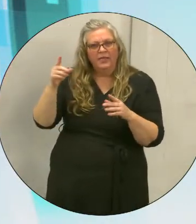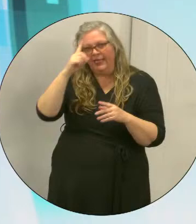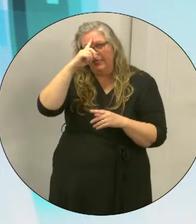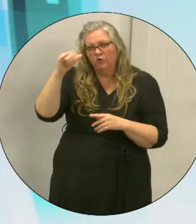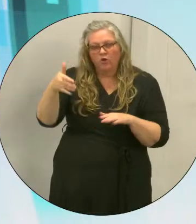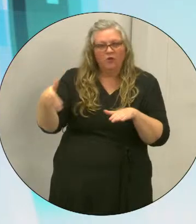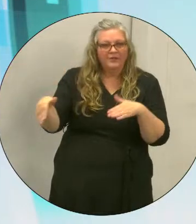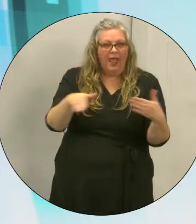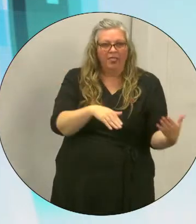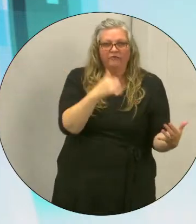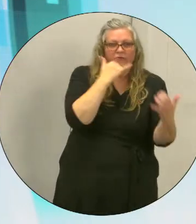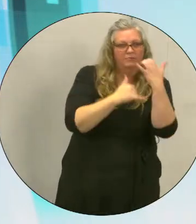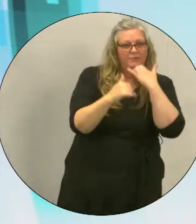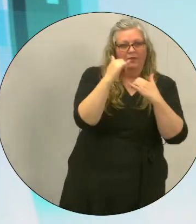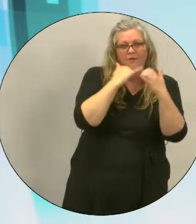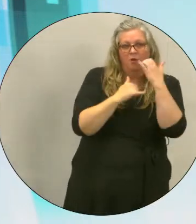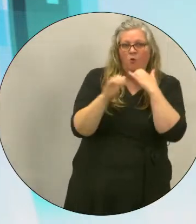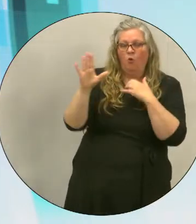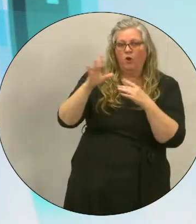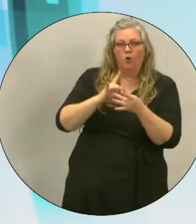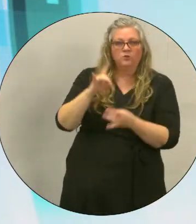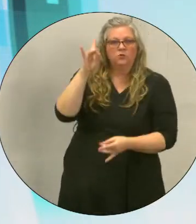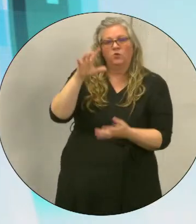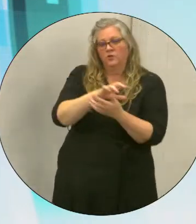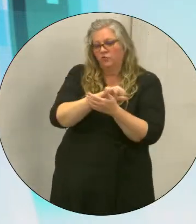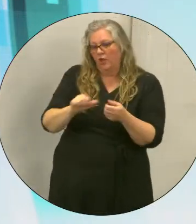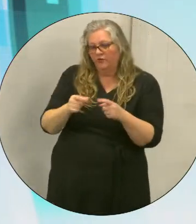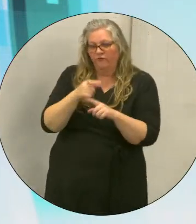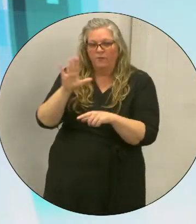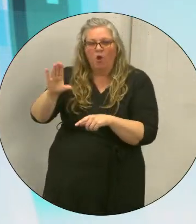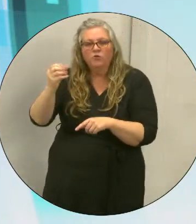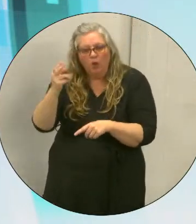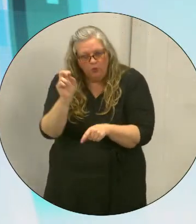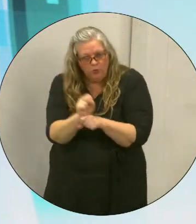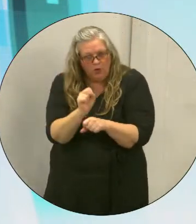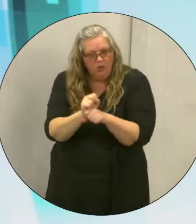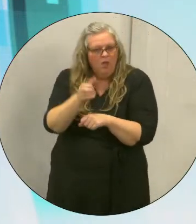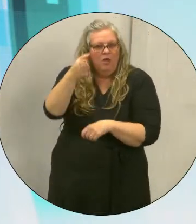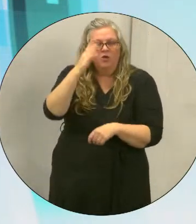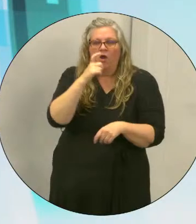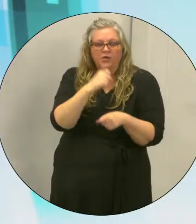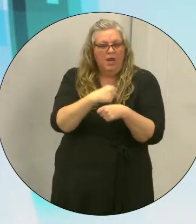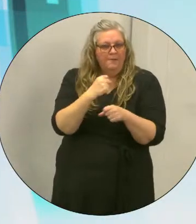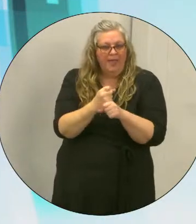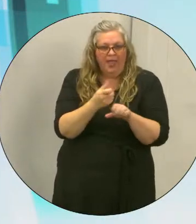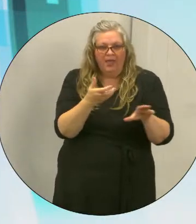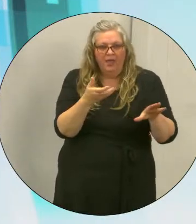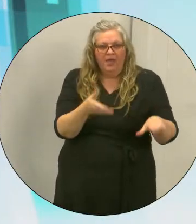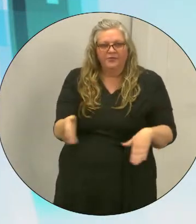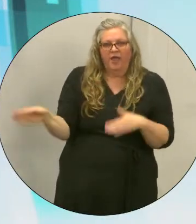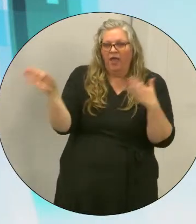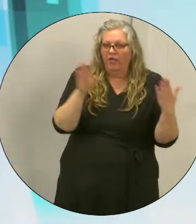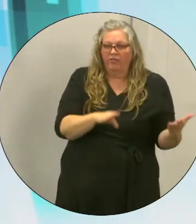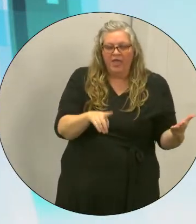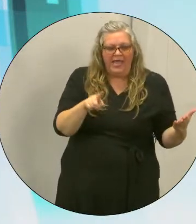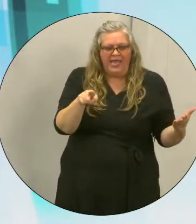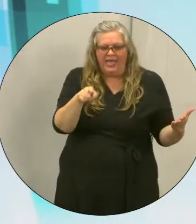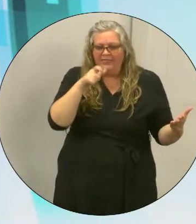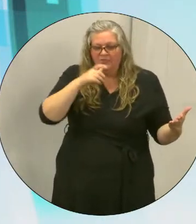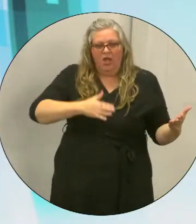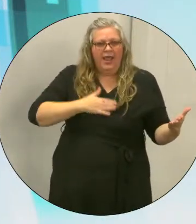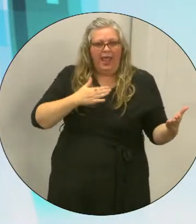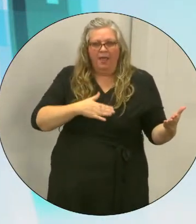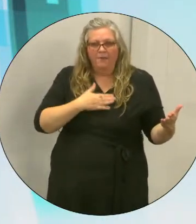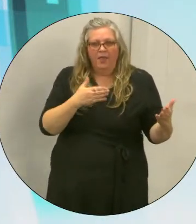nor incur your soul's destruction by the works of your hands. For God did not make death, nor does he delight in the death of the